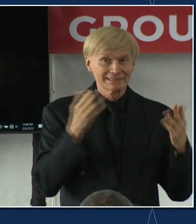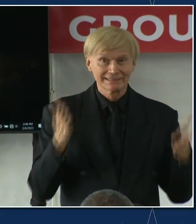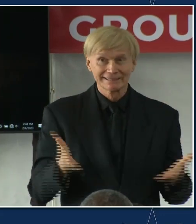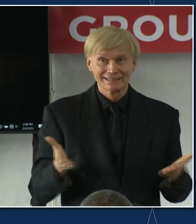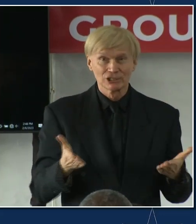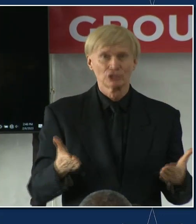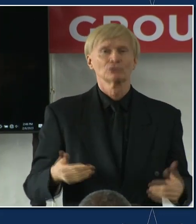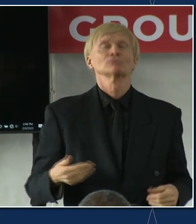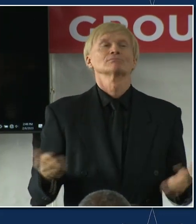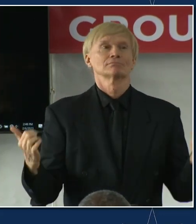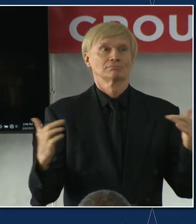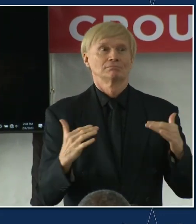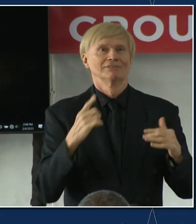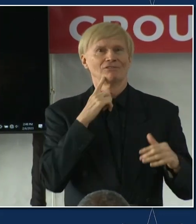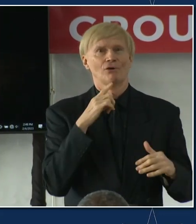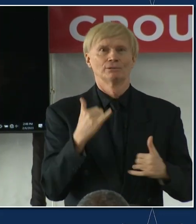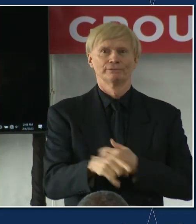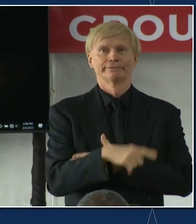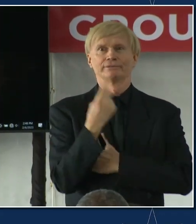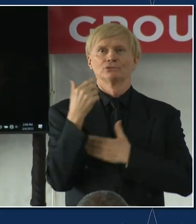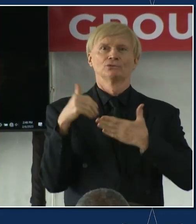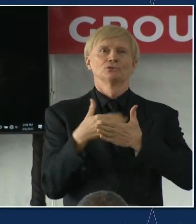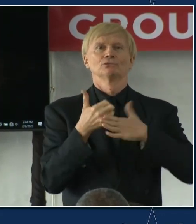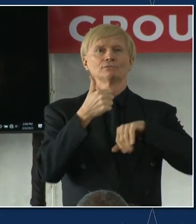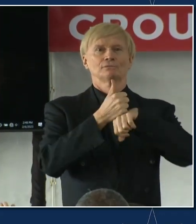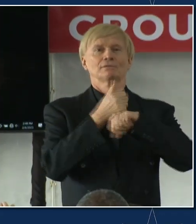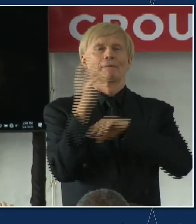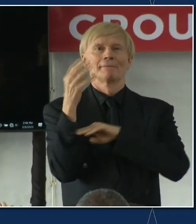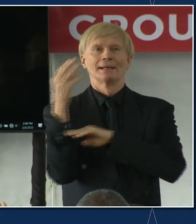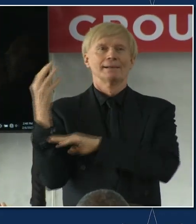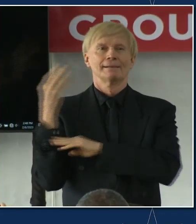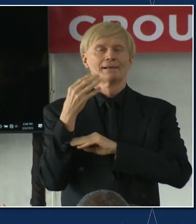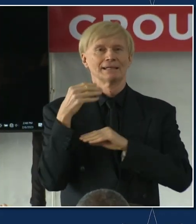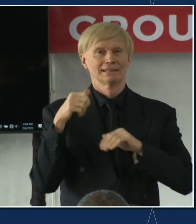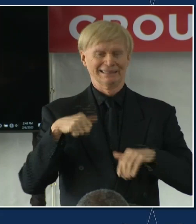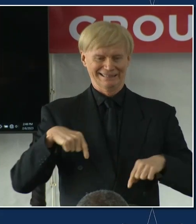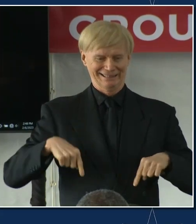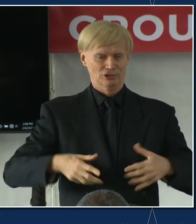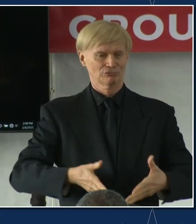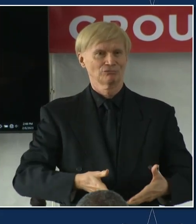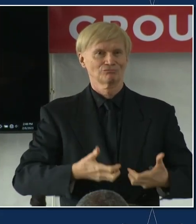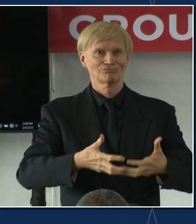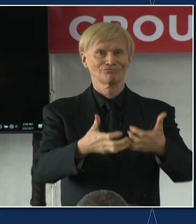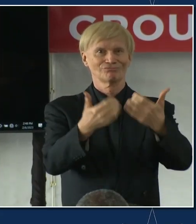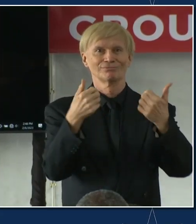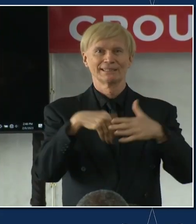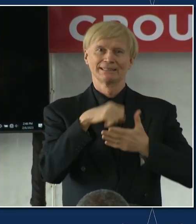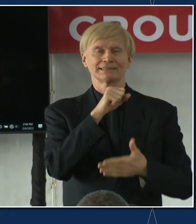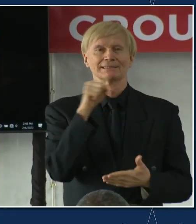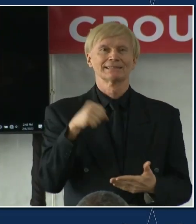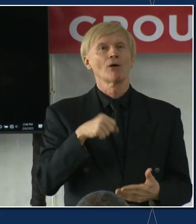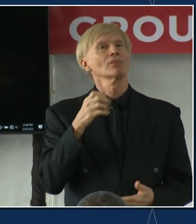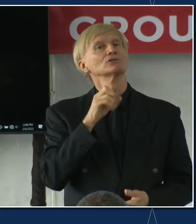gathered today to celebrate this state-of-the-art media campus breaking ground here in the heart of Chicago's South Shore